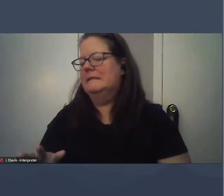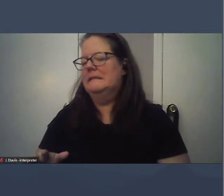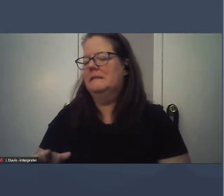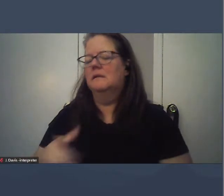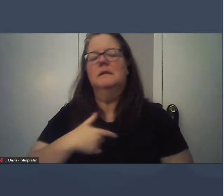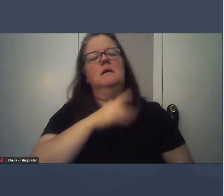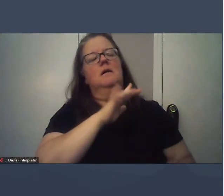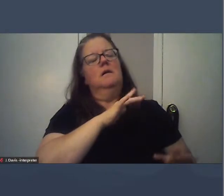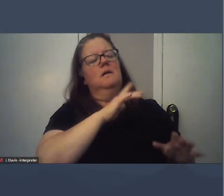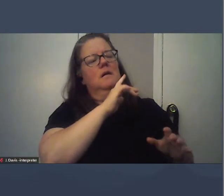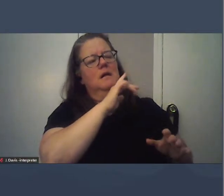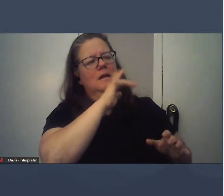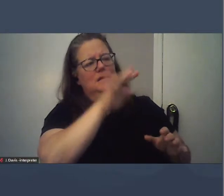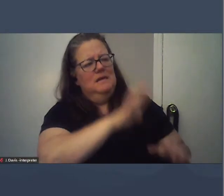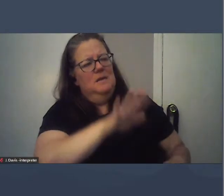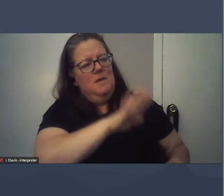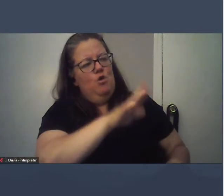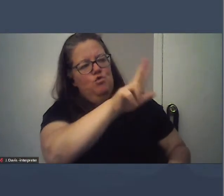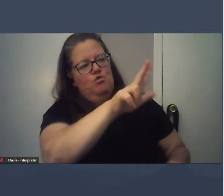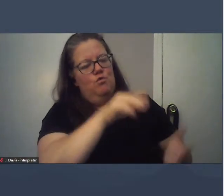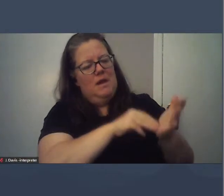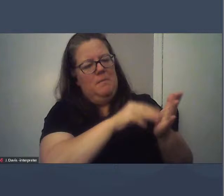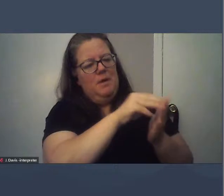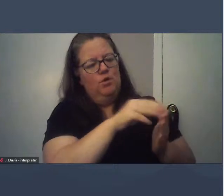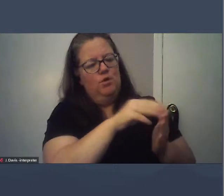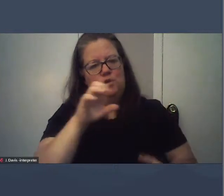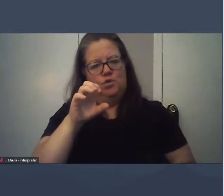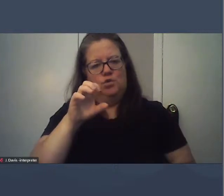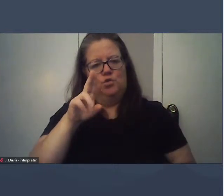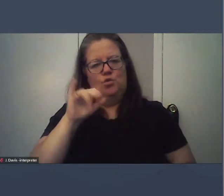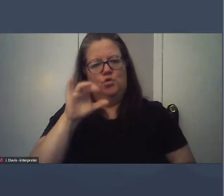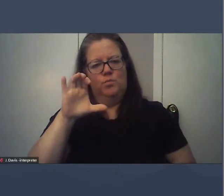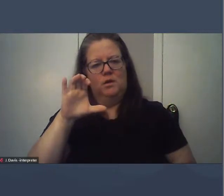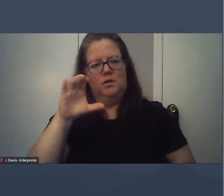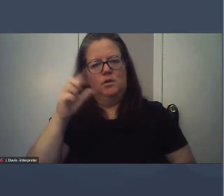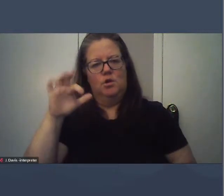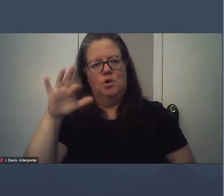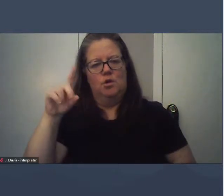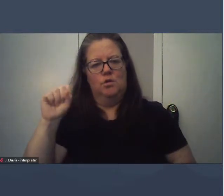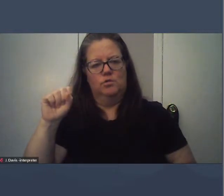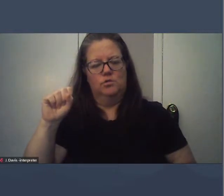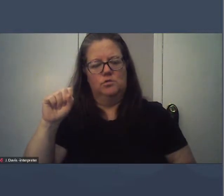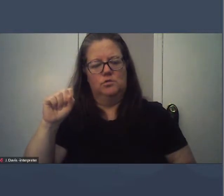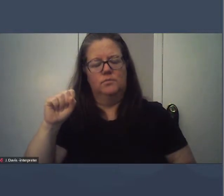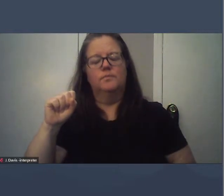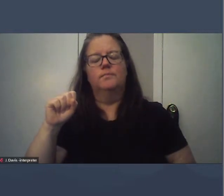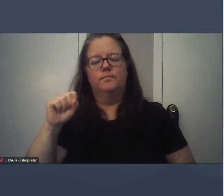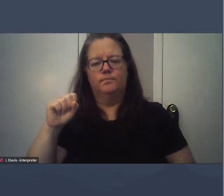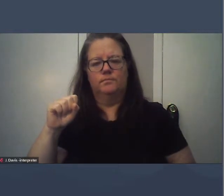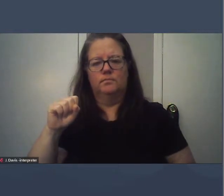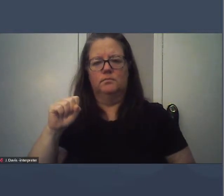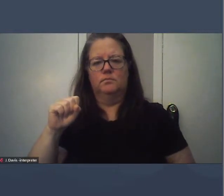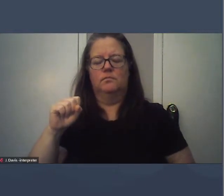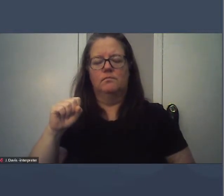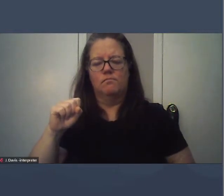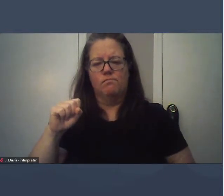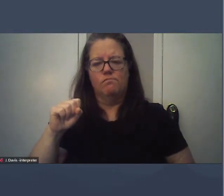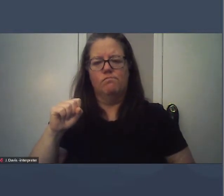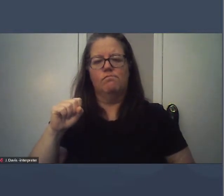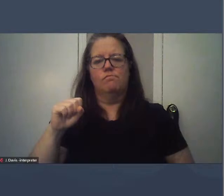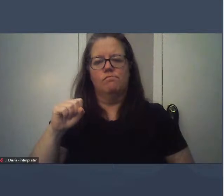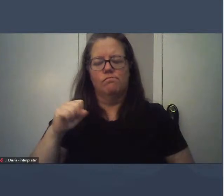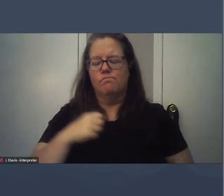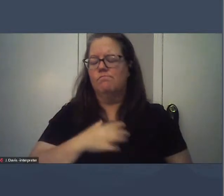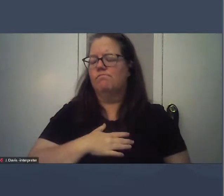perfectly in mind, but it's right around 3 million cubic yards. Okay. Kind of right? Correct. 3 million cubic yards. And